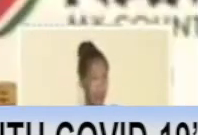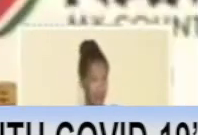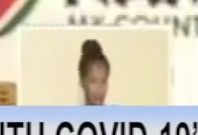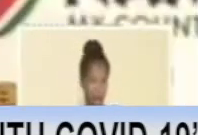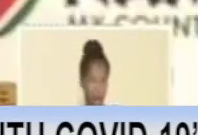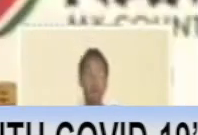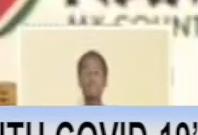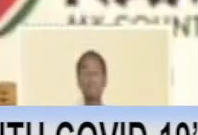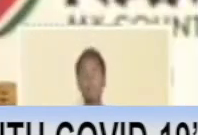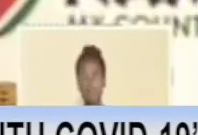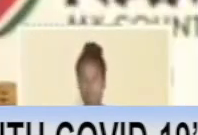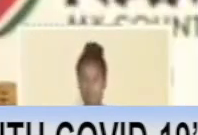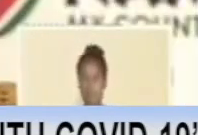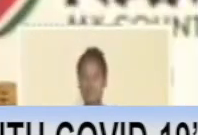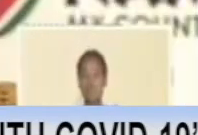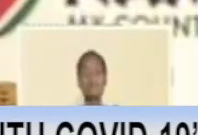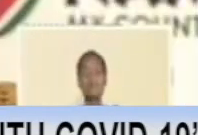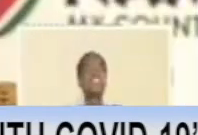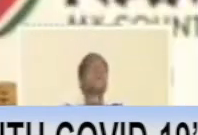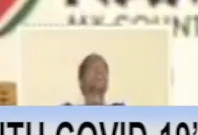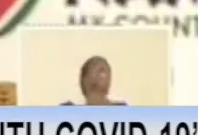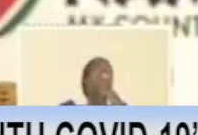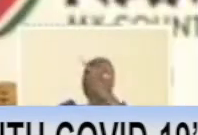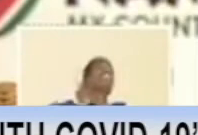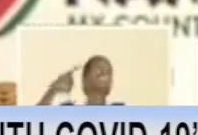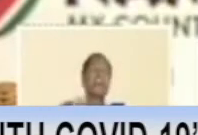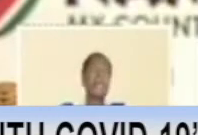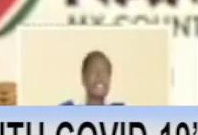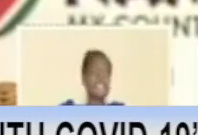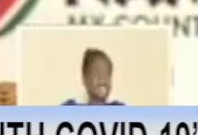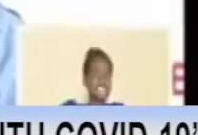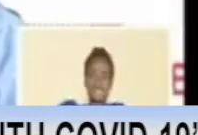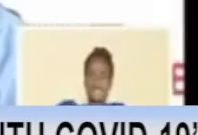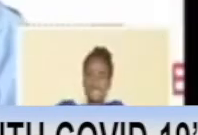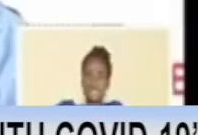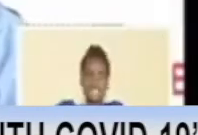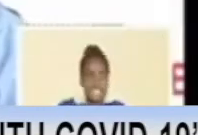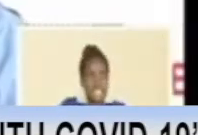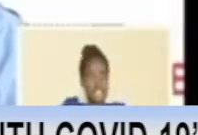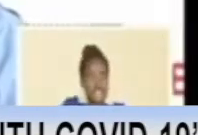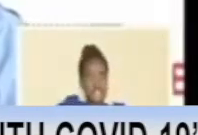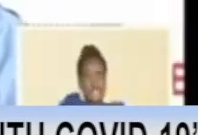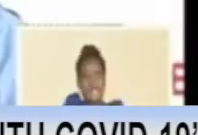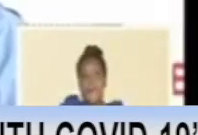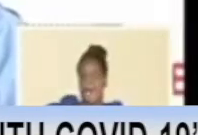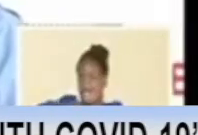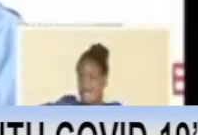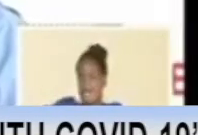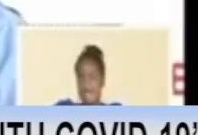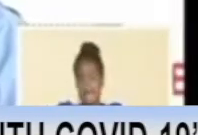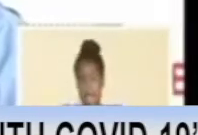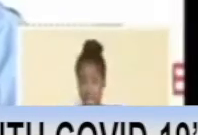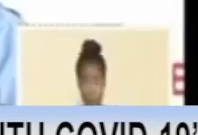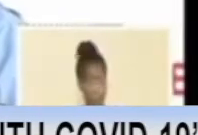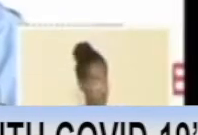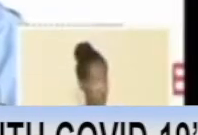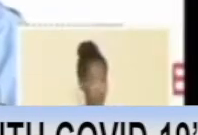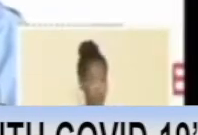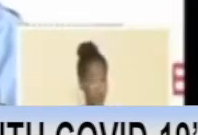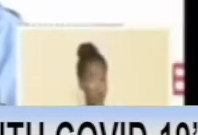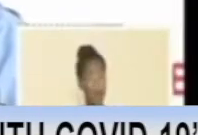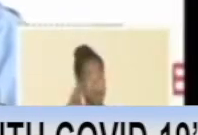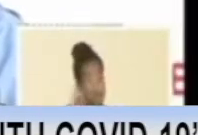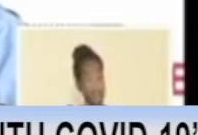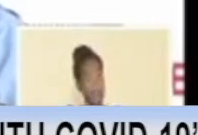ourselves for a second wave of COVID-19. And trust me, nobody wants to go back there. But it